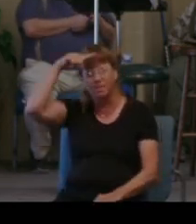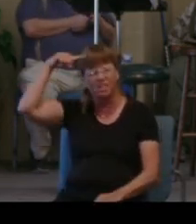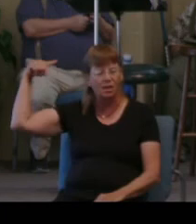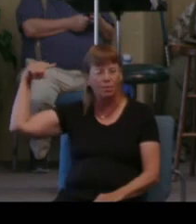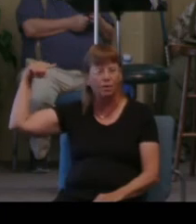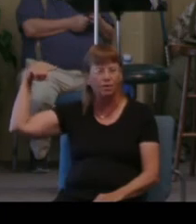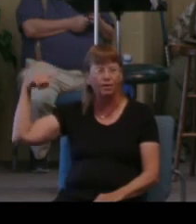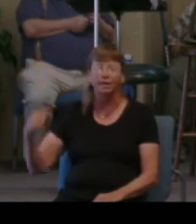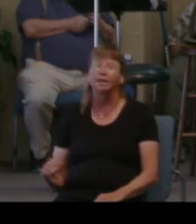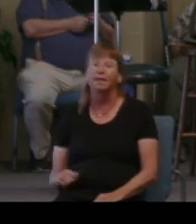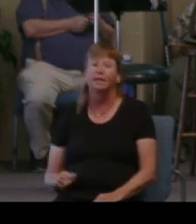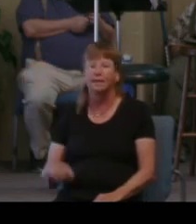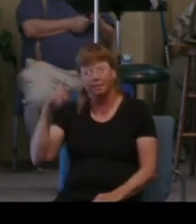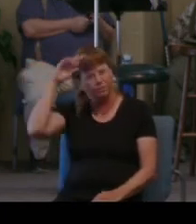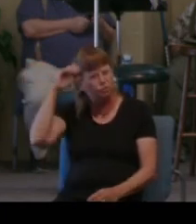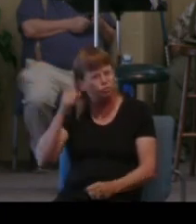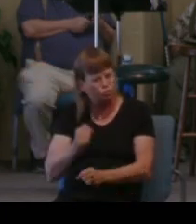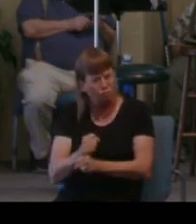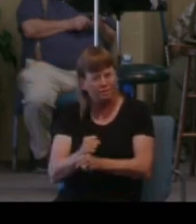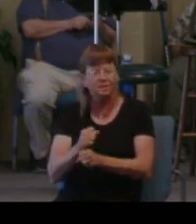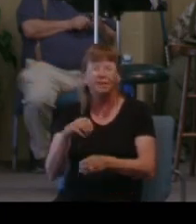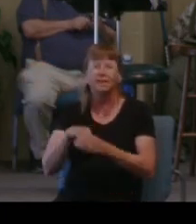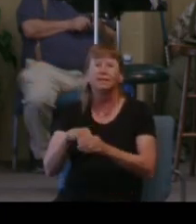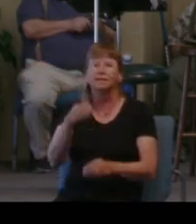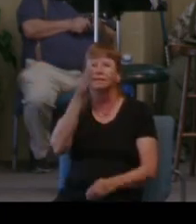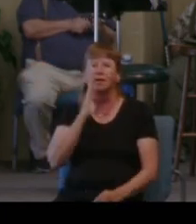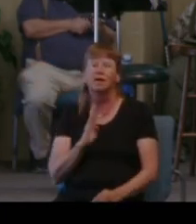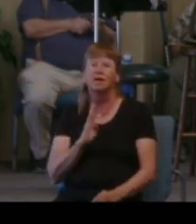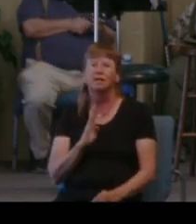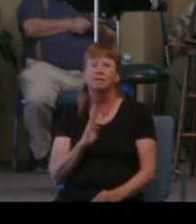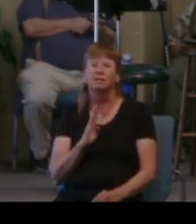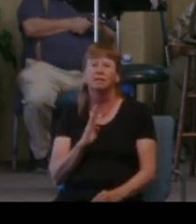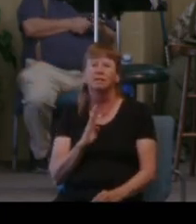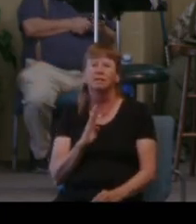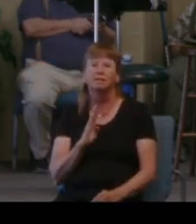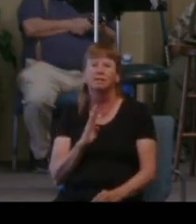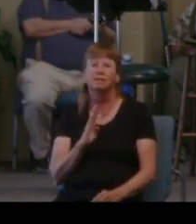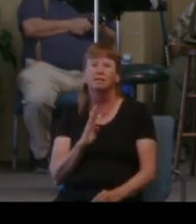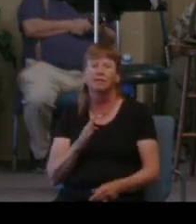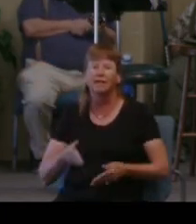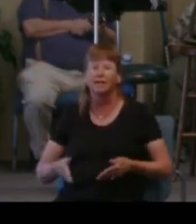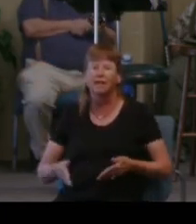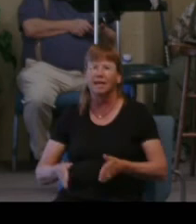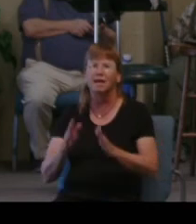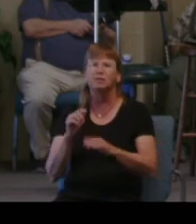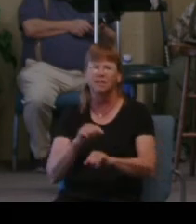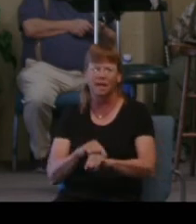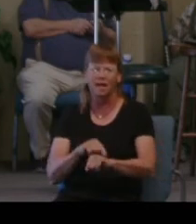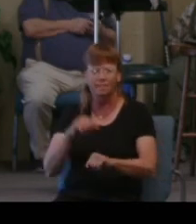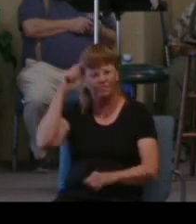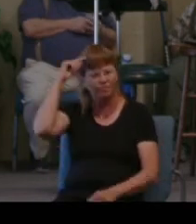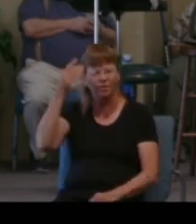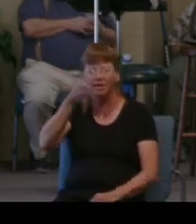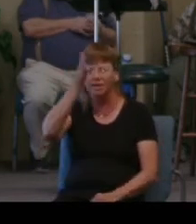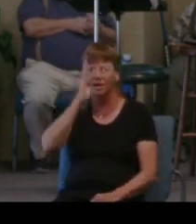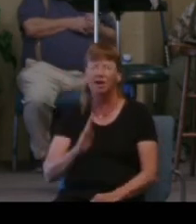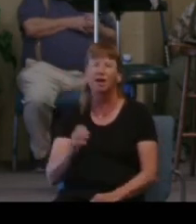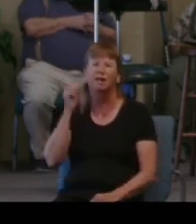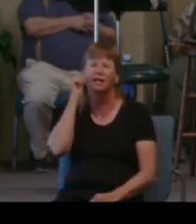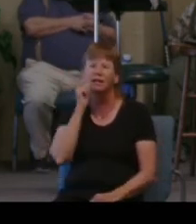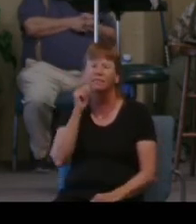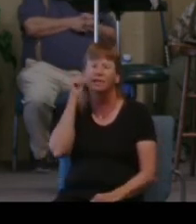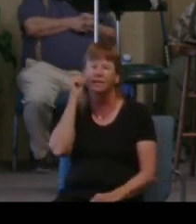invest in God. He really wanted to spend some time walking with God and then also leading somebody else in that